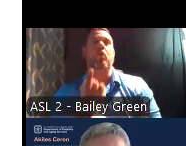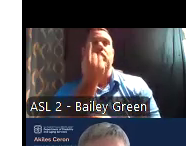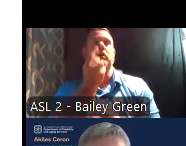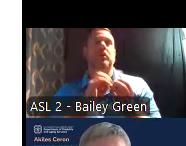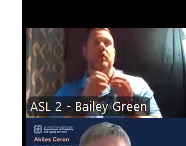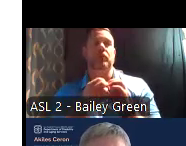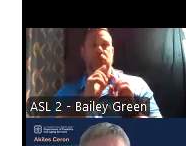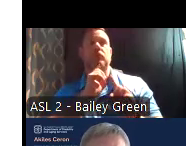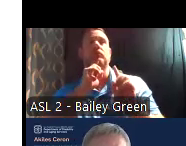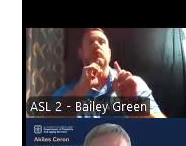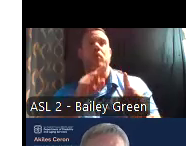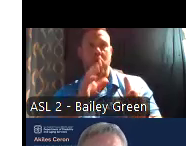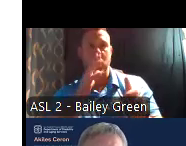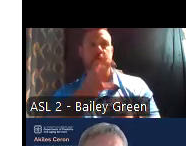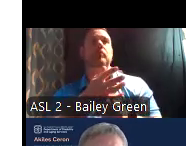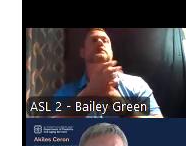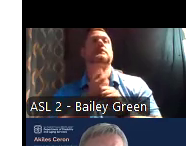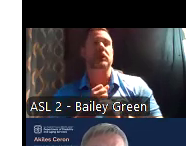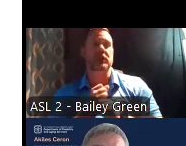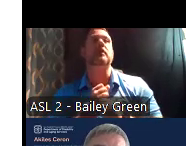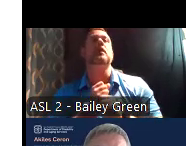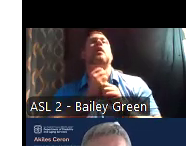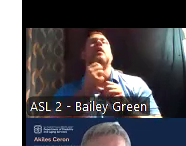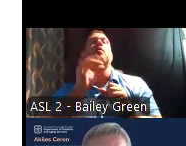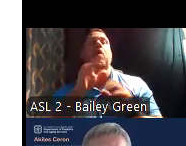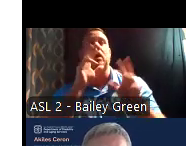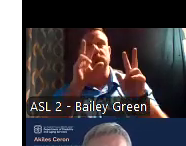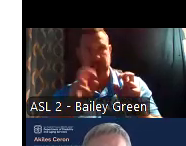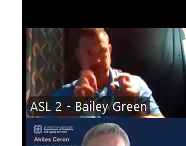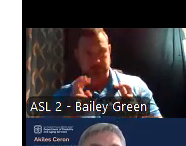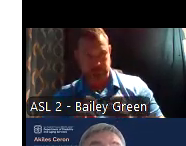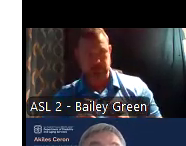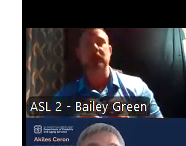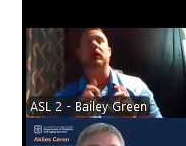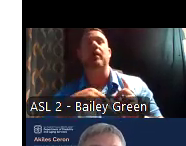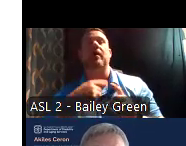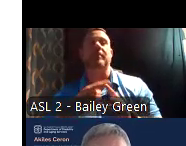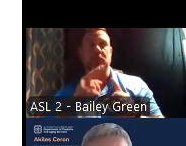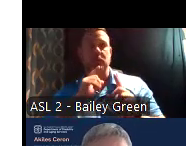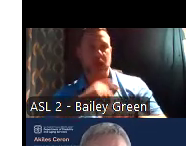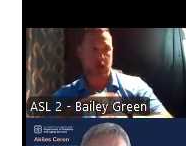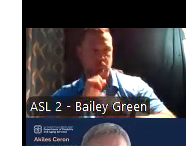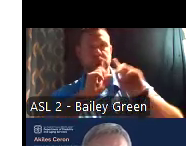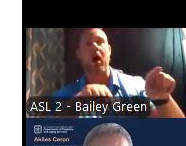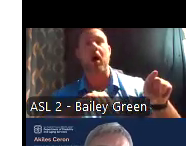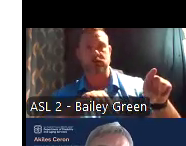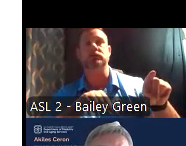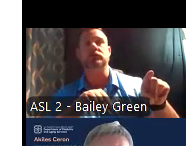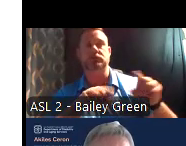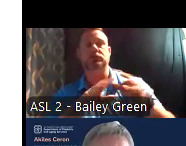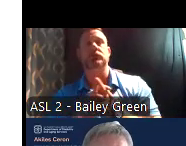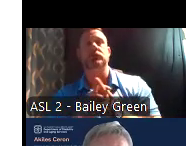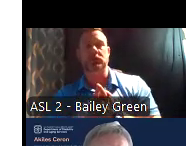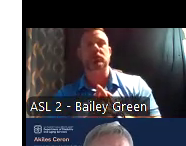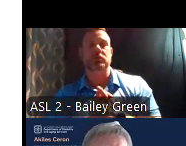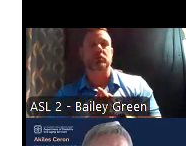The report would be received, it would be assessed, and the timely response would happen for